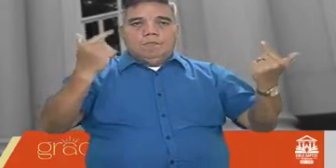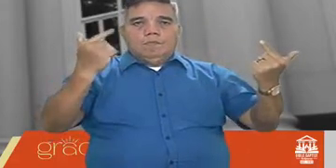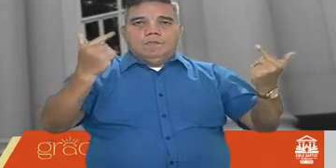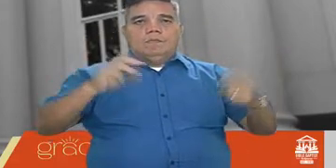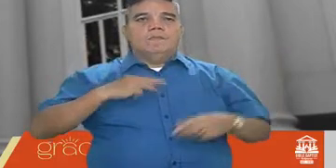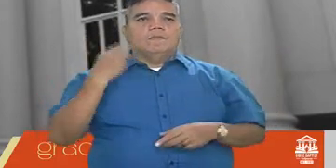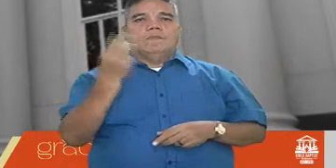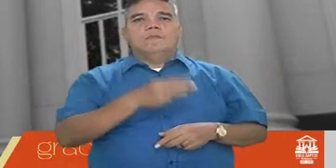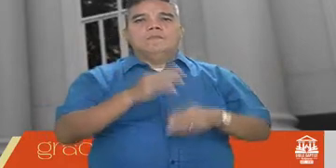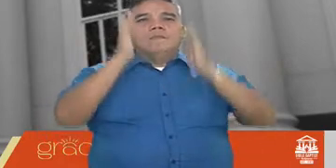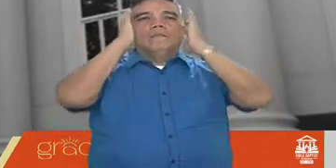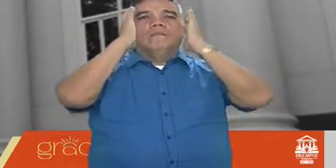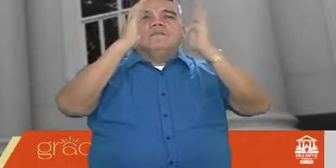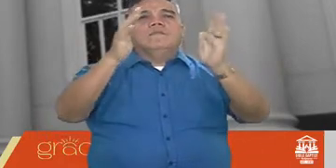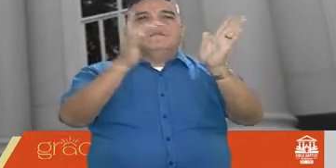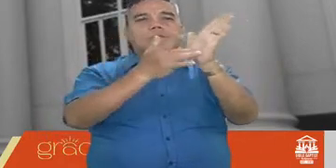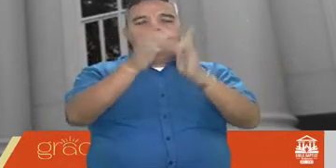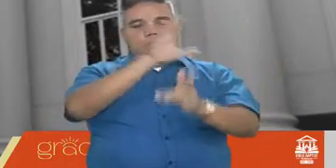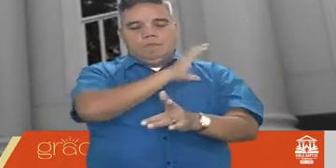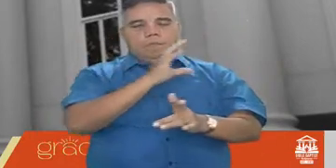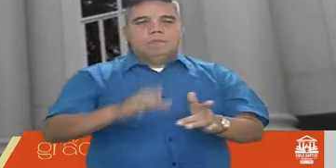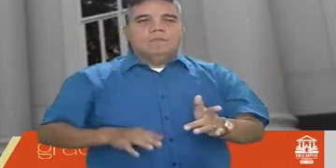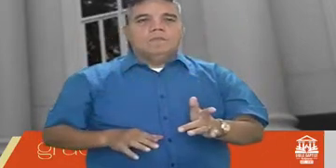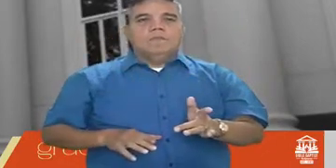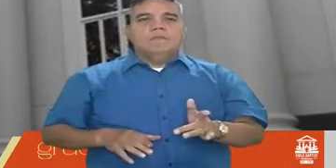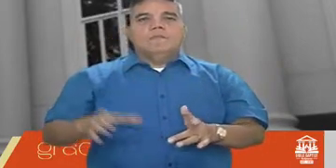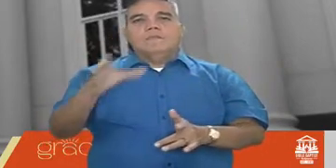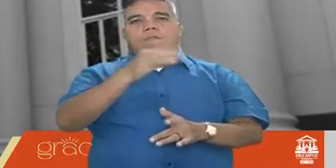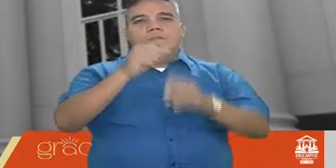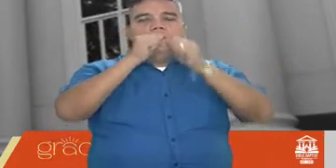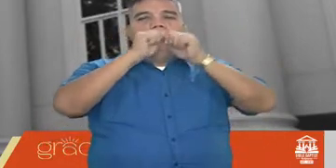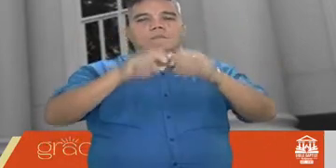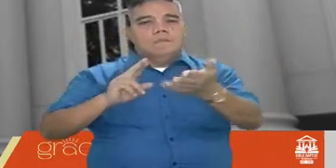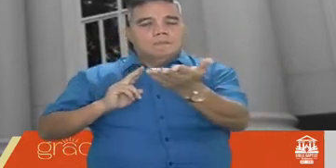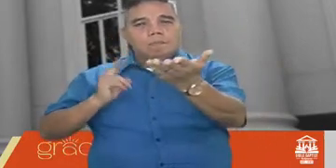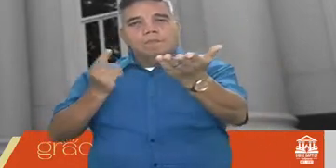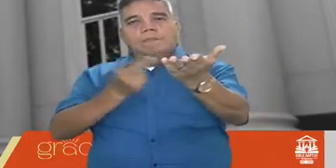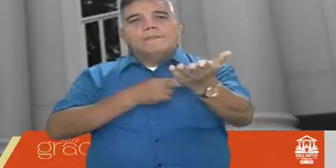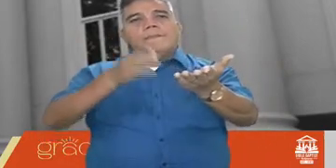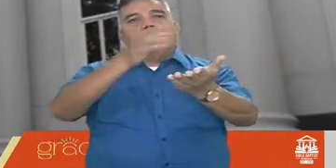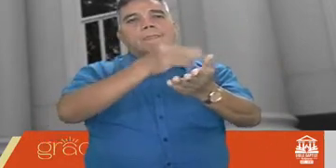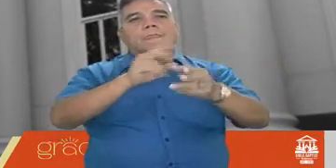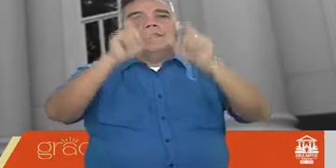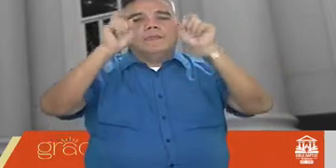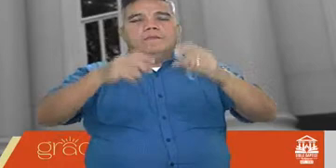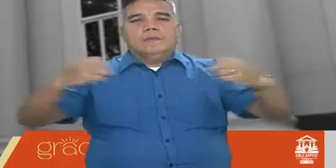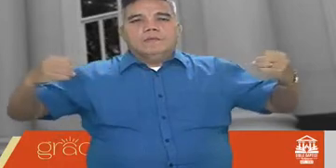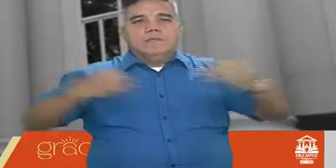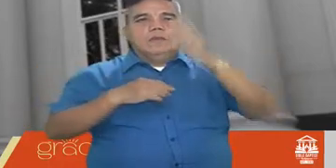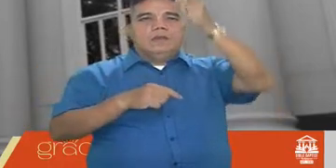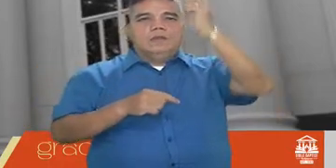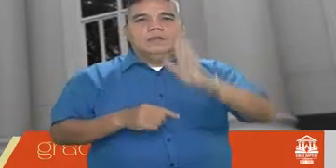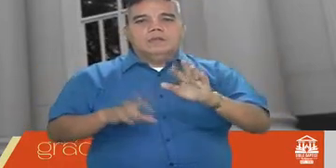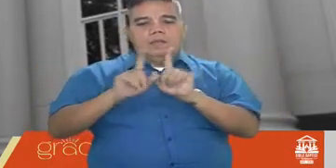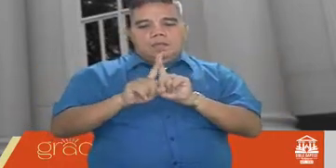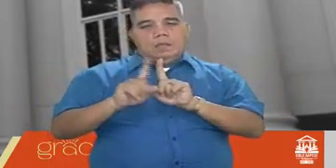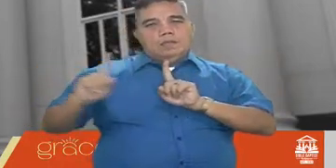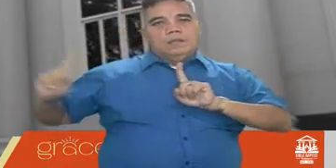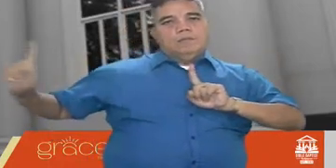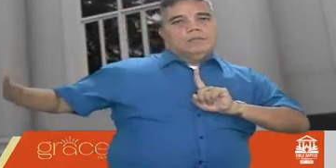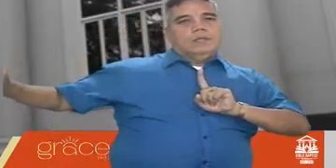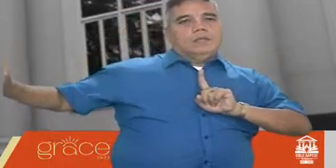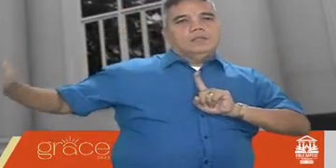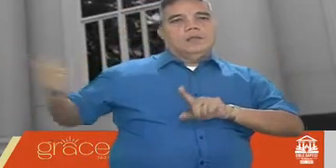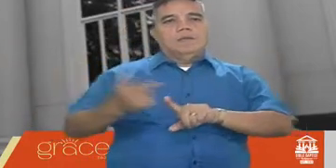enemies. We must focus on Christ Jesus and His blessings to us. And we must fear God,